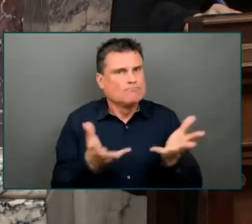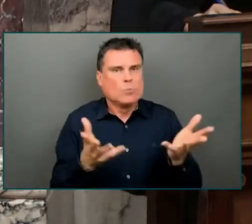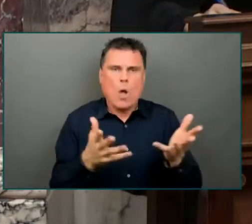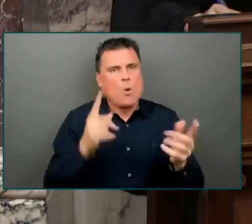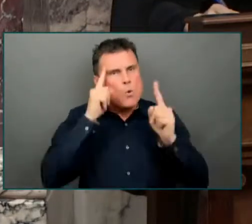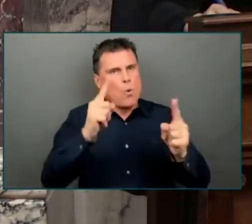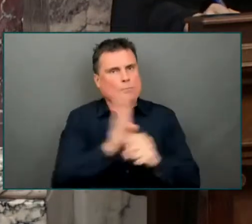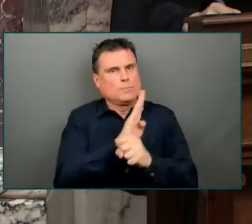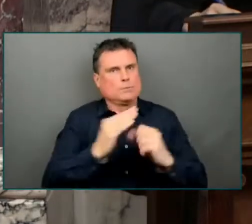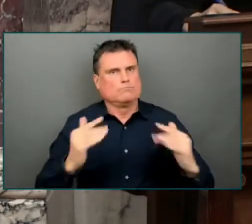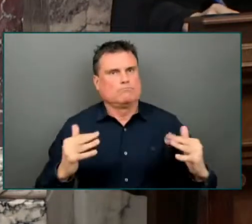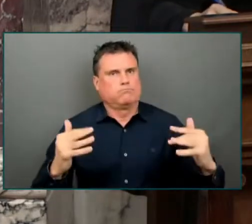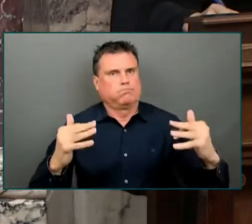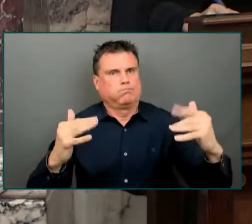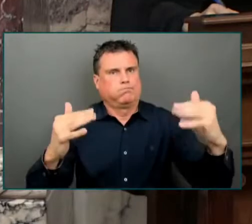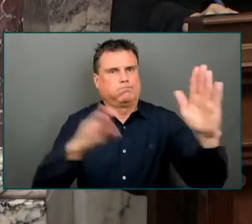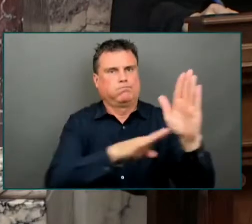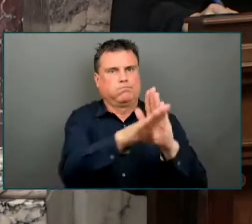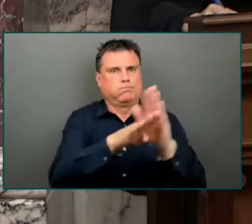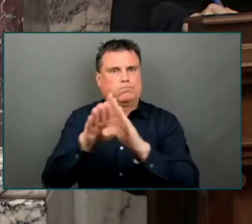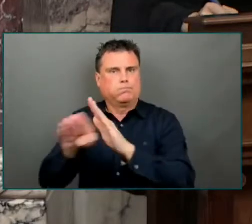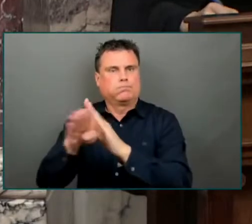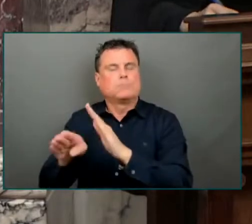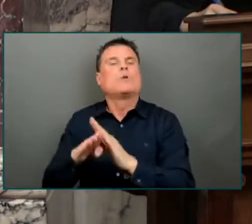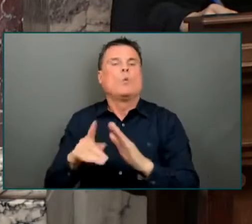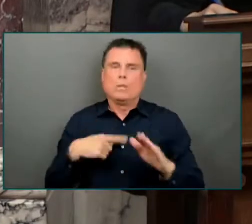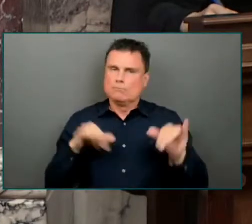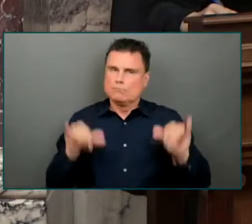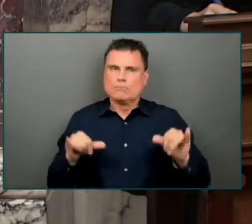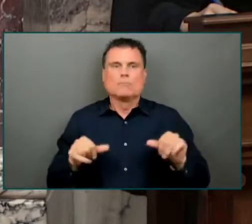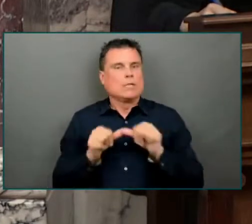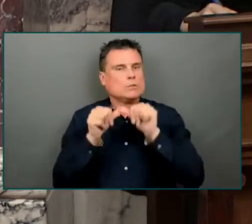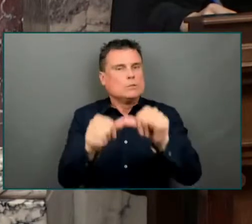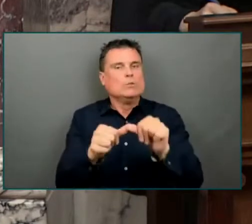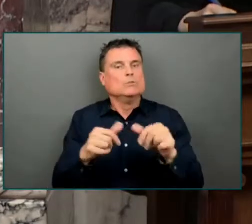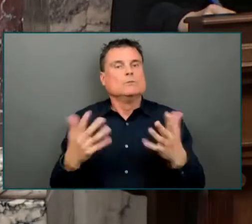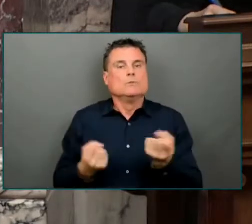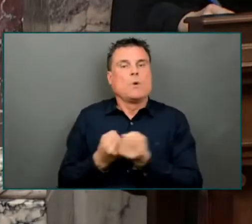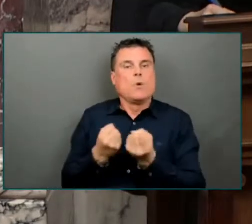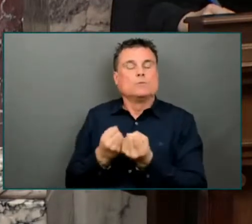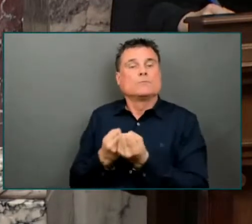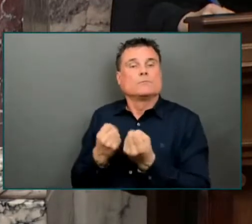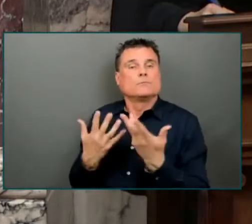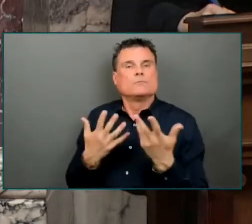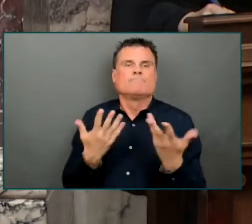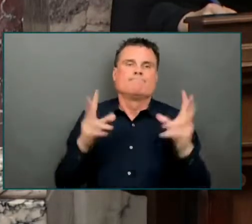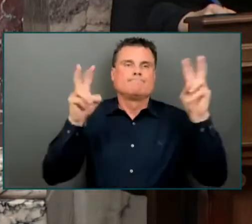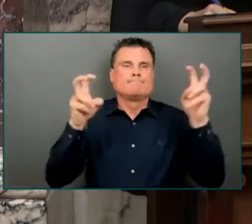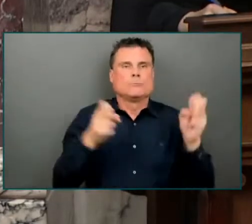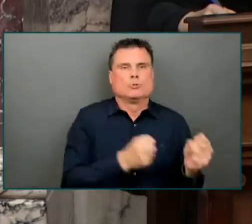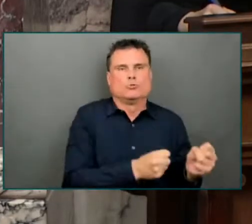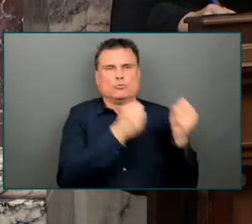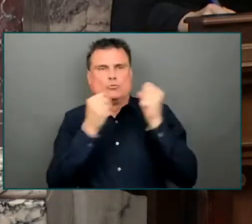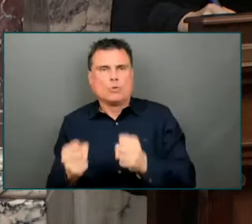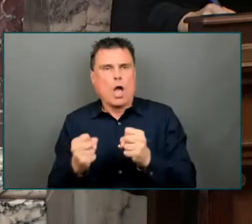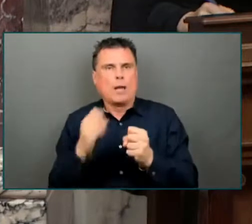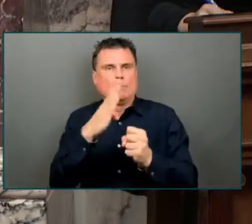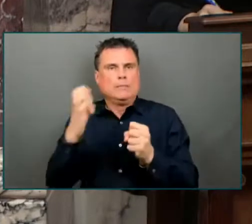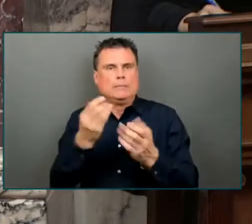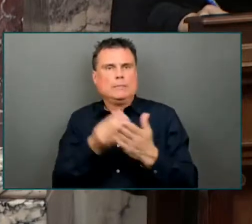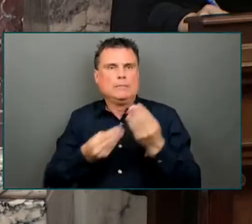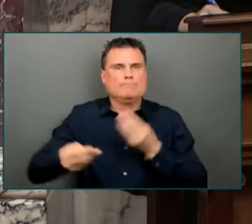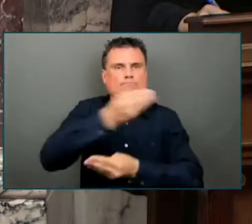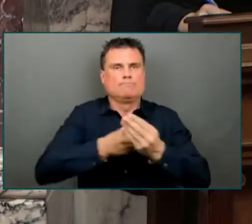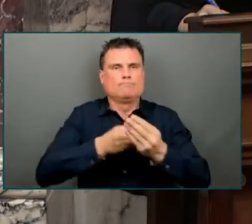to advance measures laid out in our Stronger BC plan, with more targeted tools to ensure a sustainable, innovative,